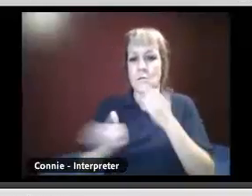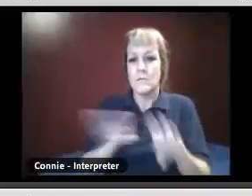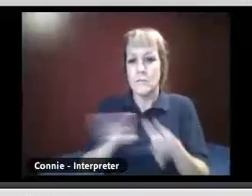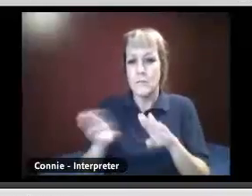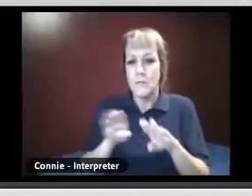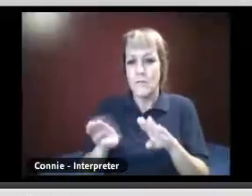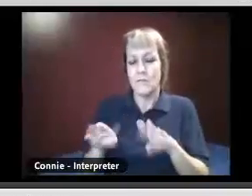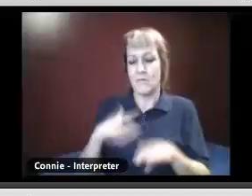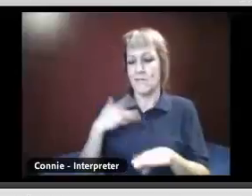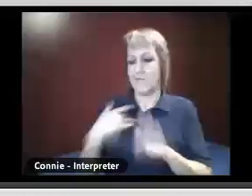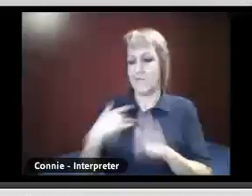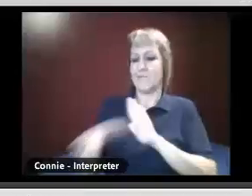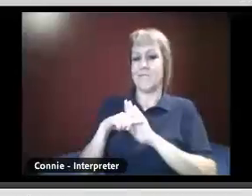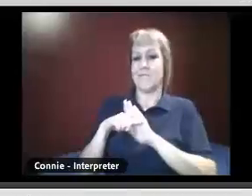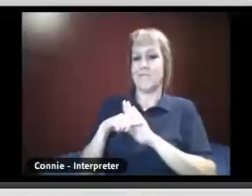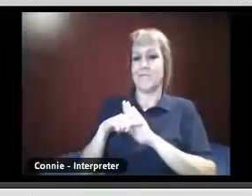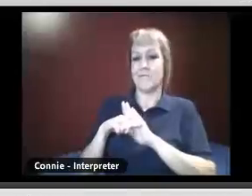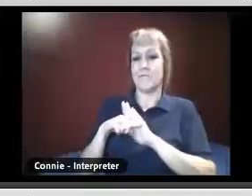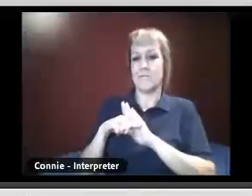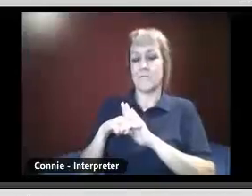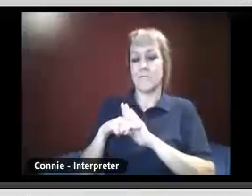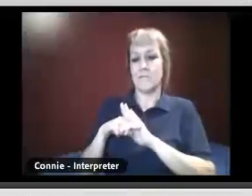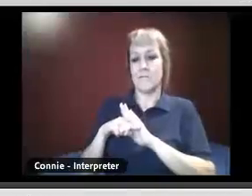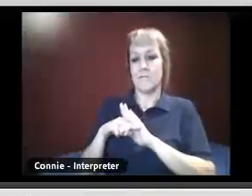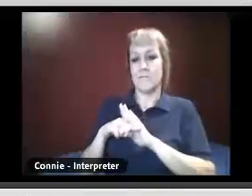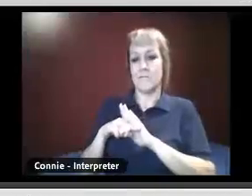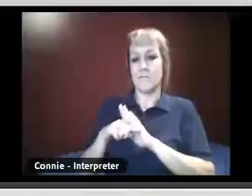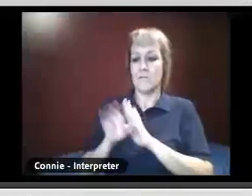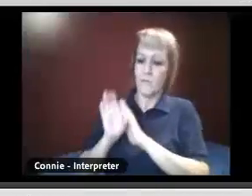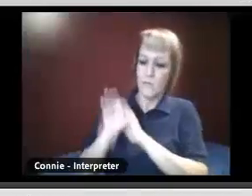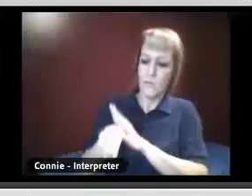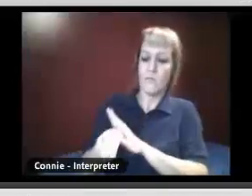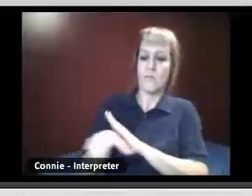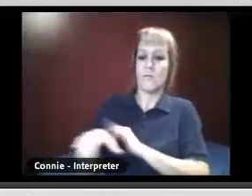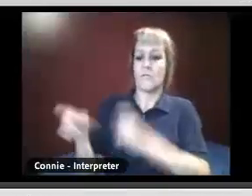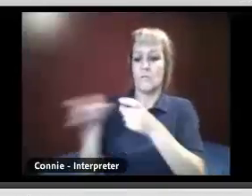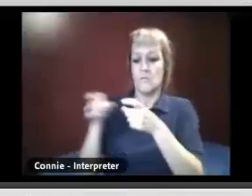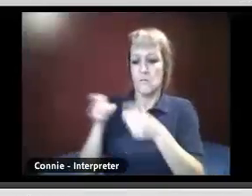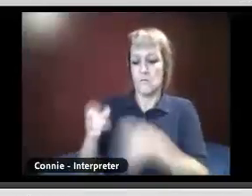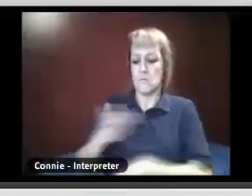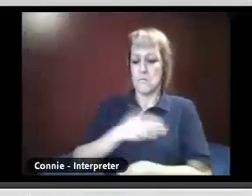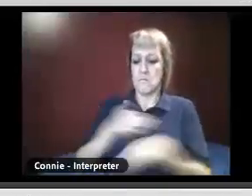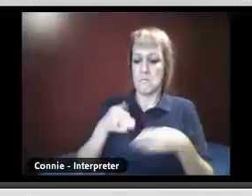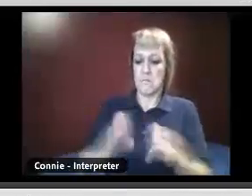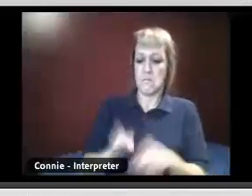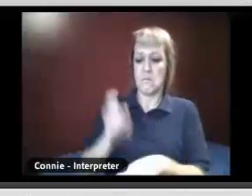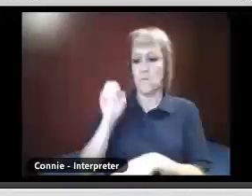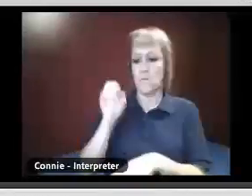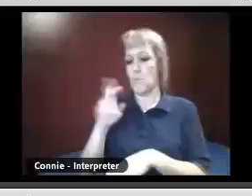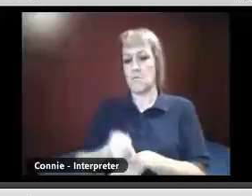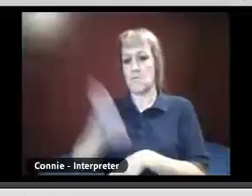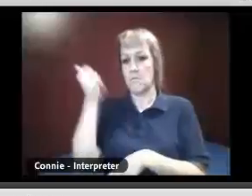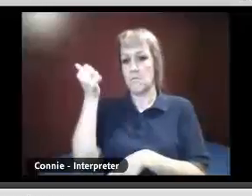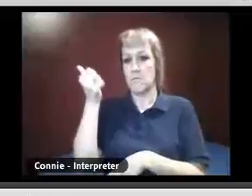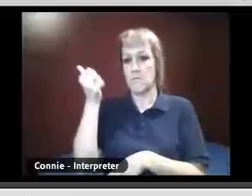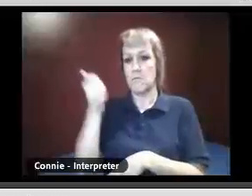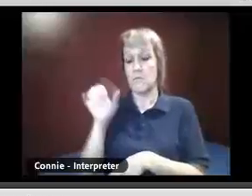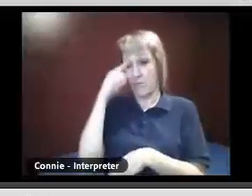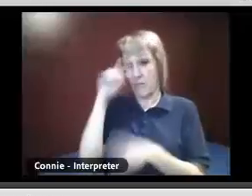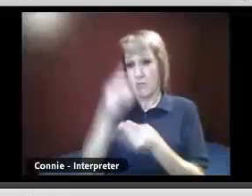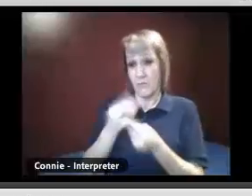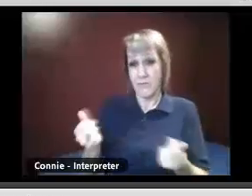off. And even that forcing, controlling, my way or the highway, right, when it comes to resolution,